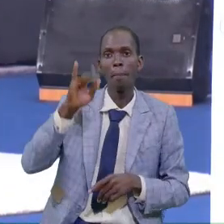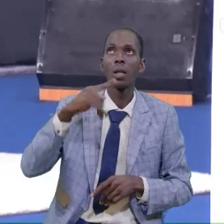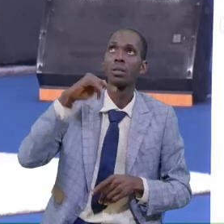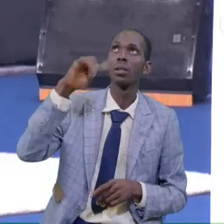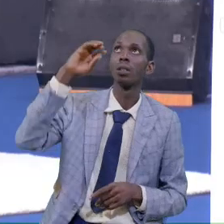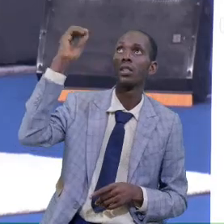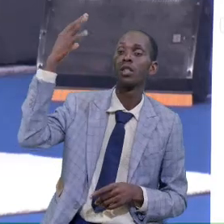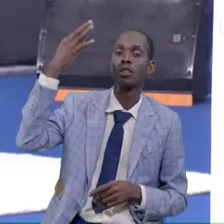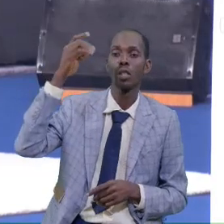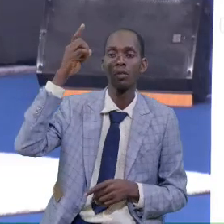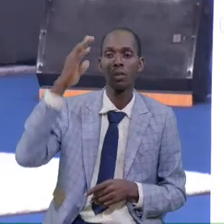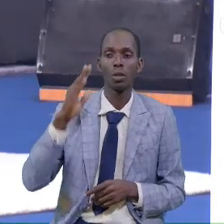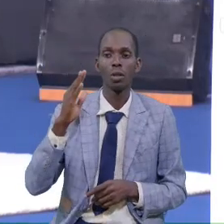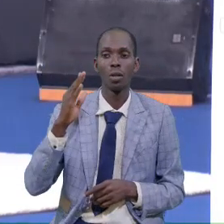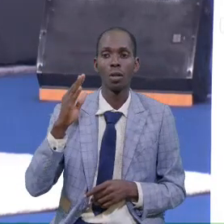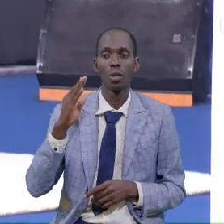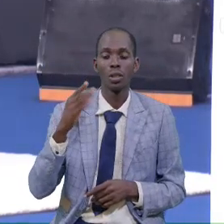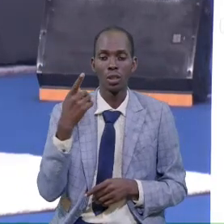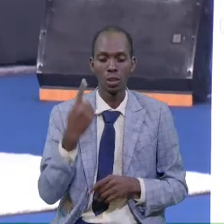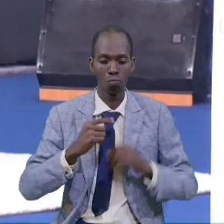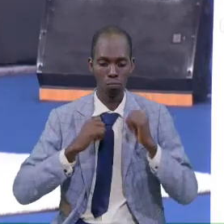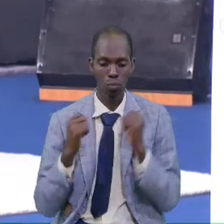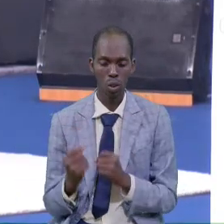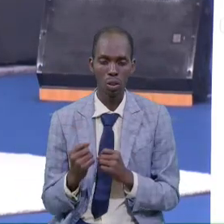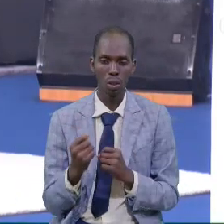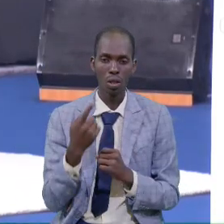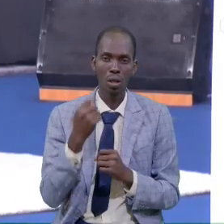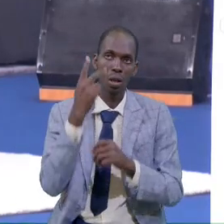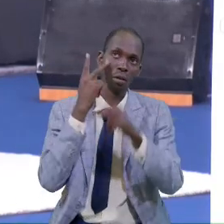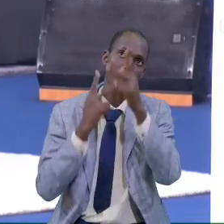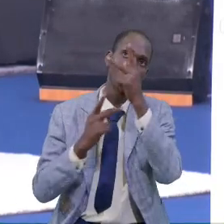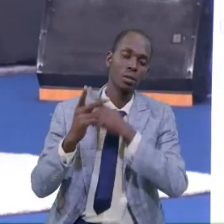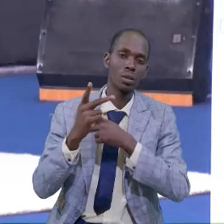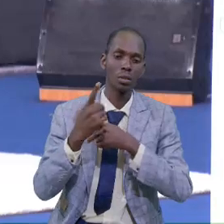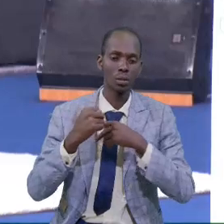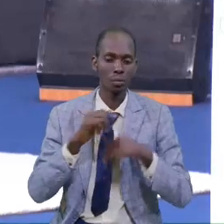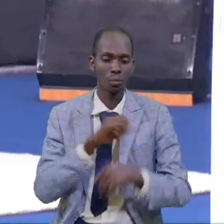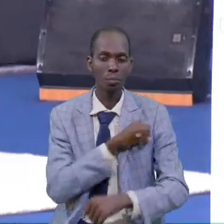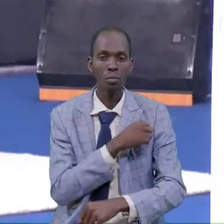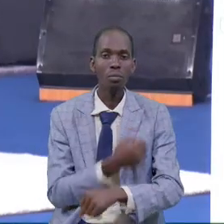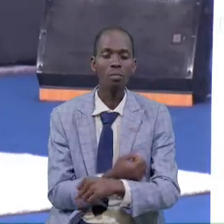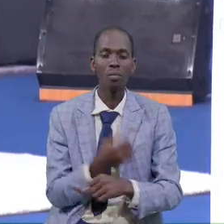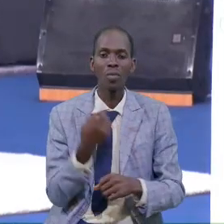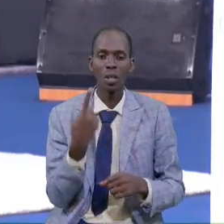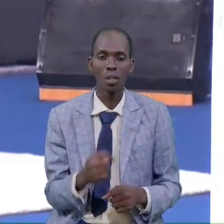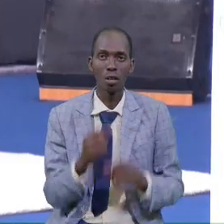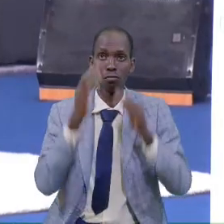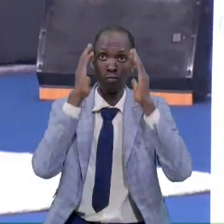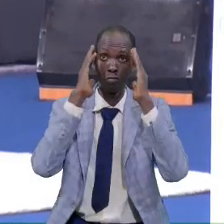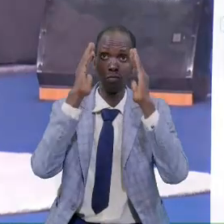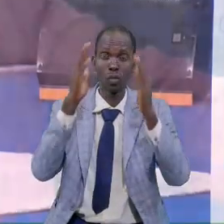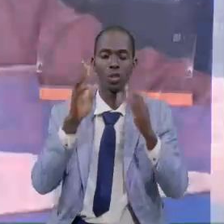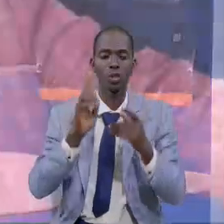strength, the vision, the power, the grace, the focus to change the